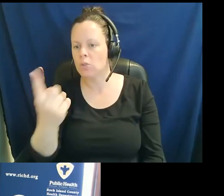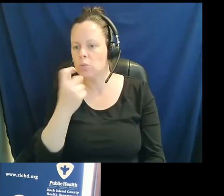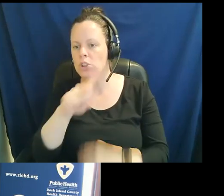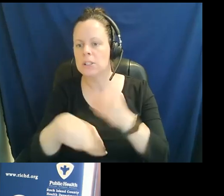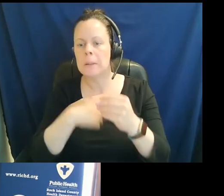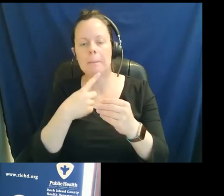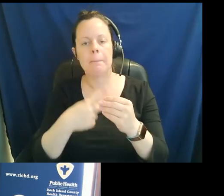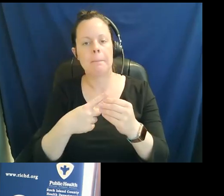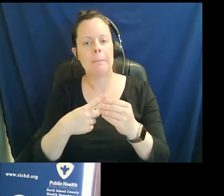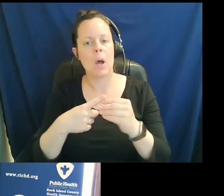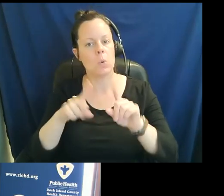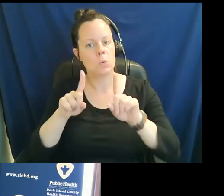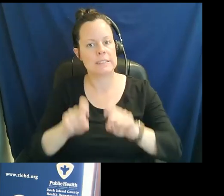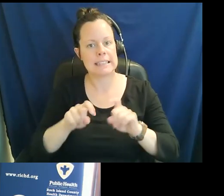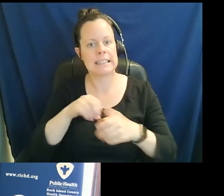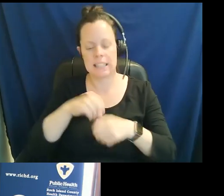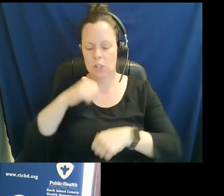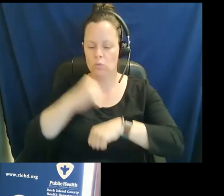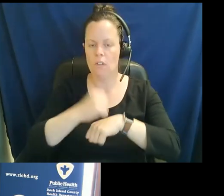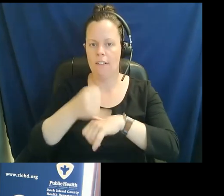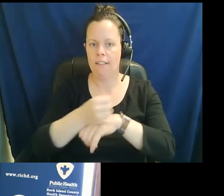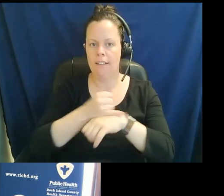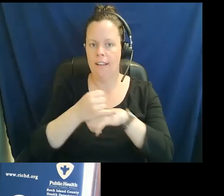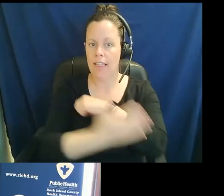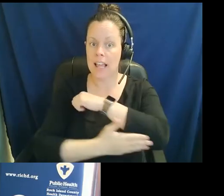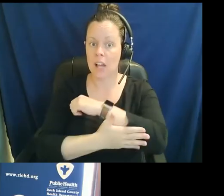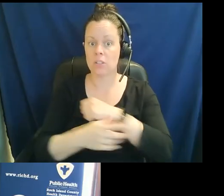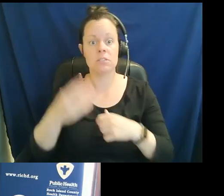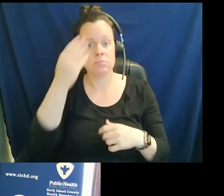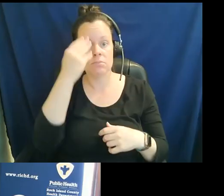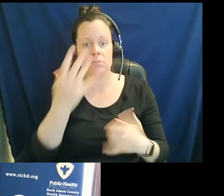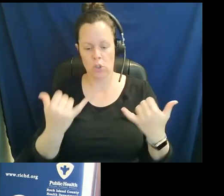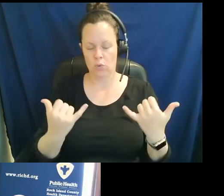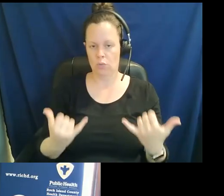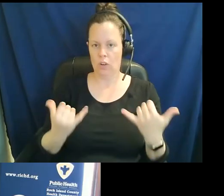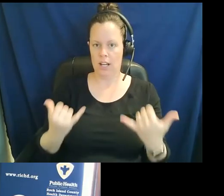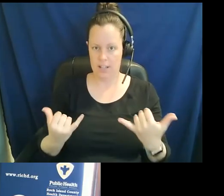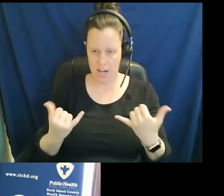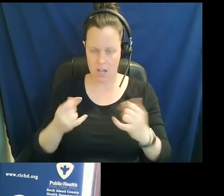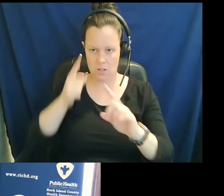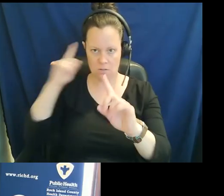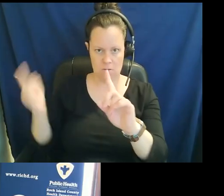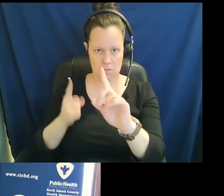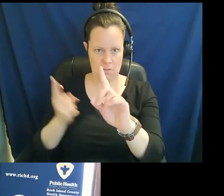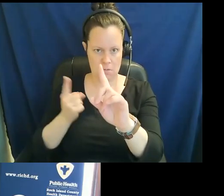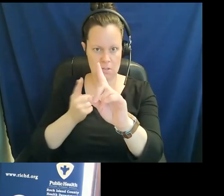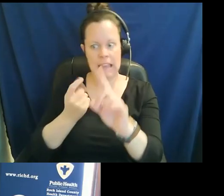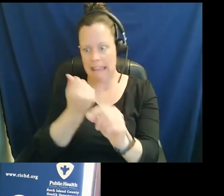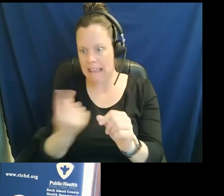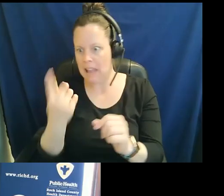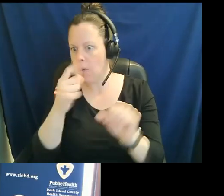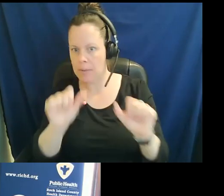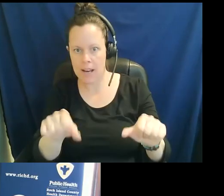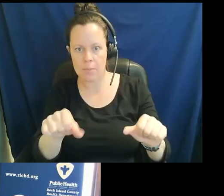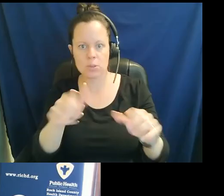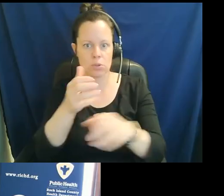being tested in Rock Island County. So at this moment, we are certainly working toward anyone being tested.